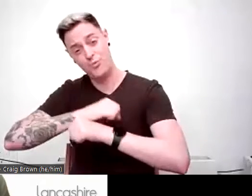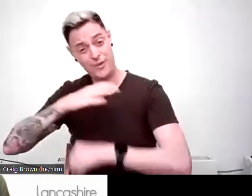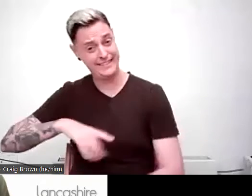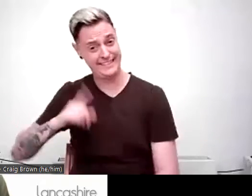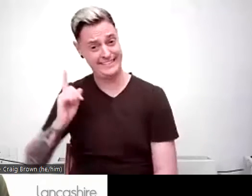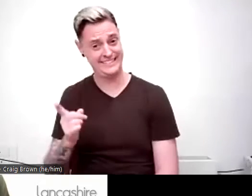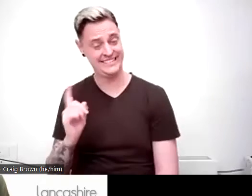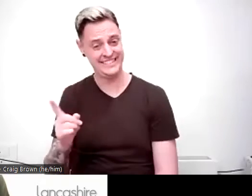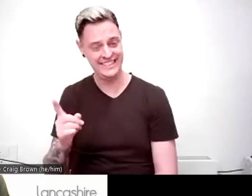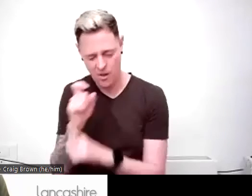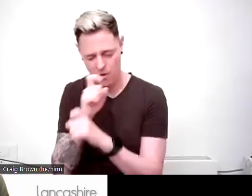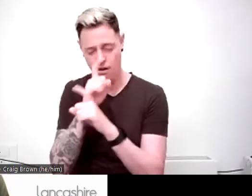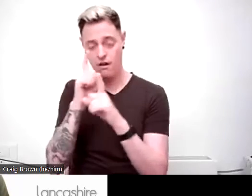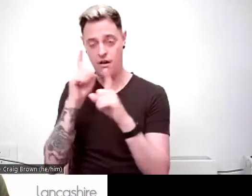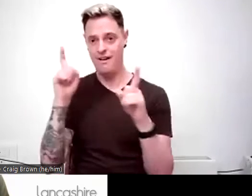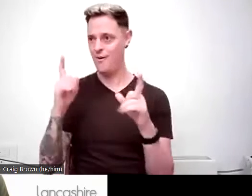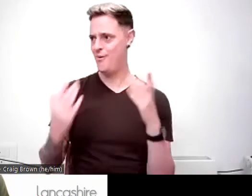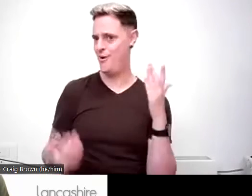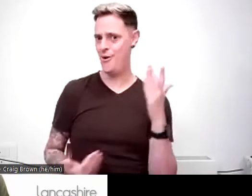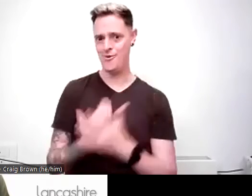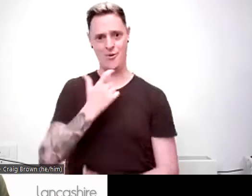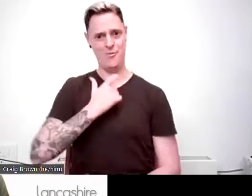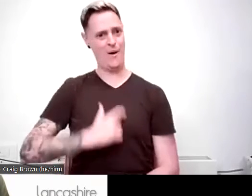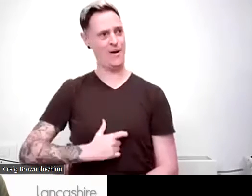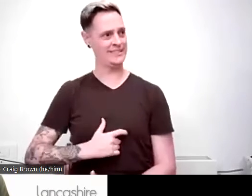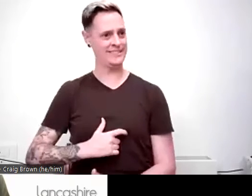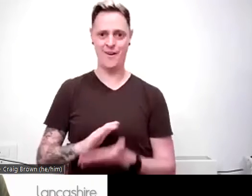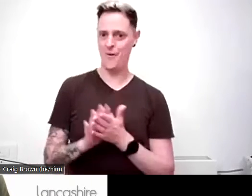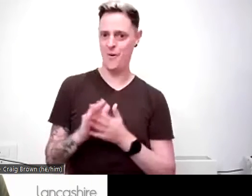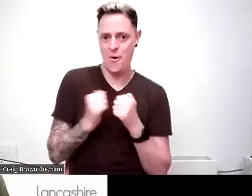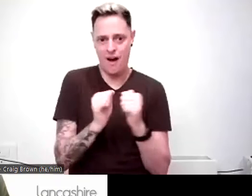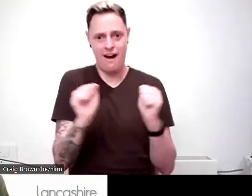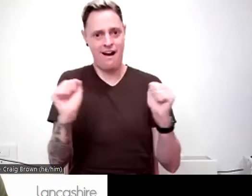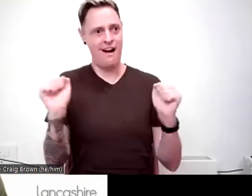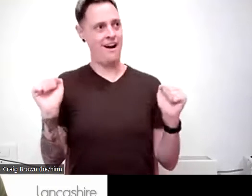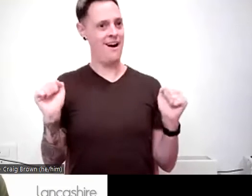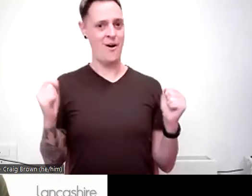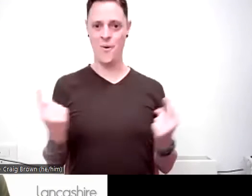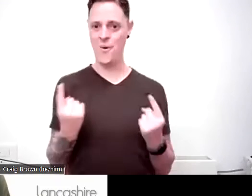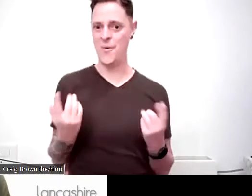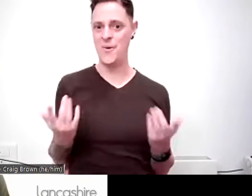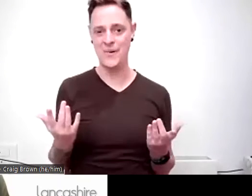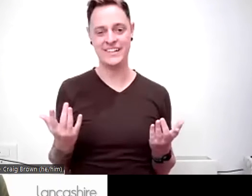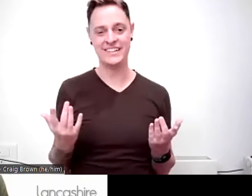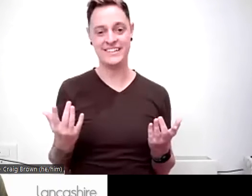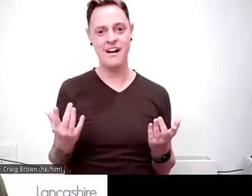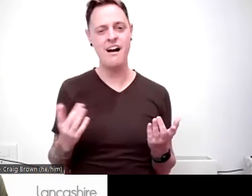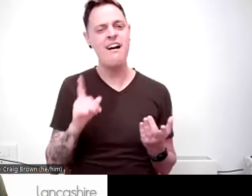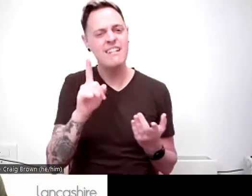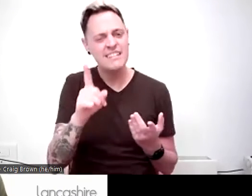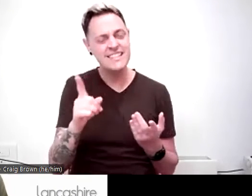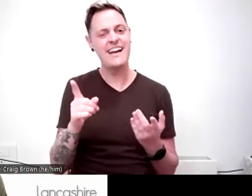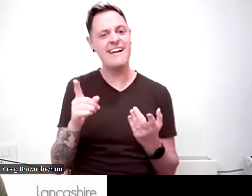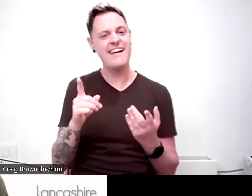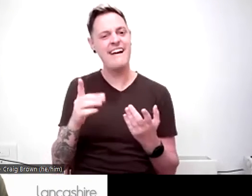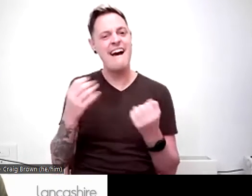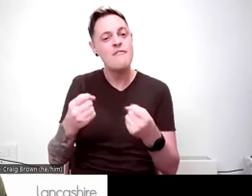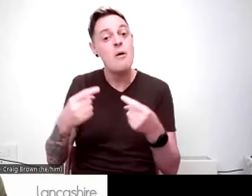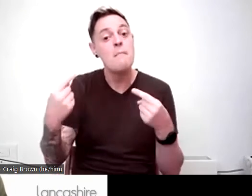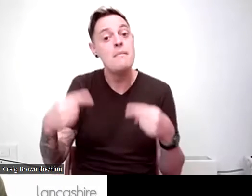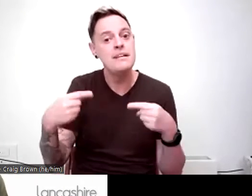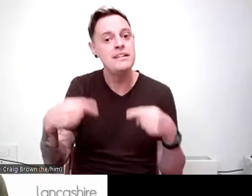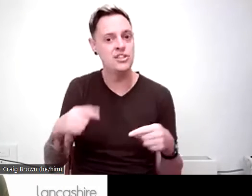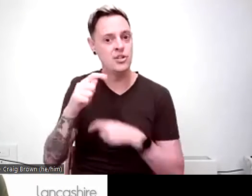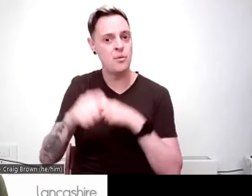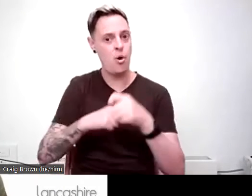next day they woke up and just felt like a new human. And I was like, wow. It's like they've been given permission to relax. Yeah, to